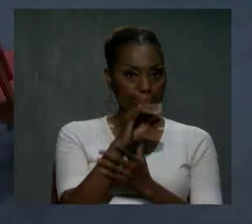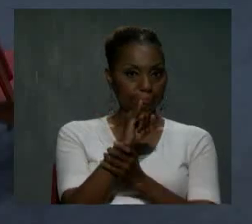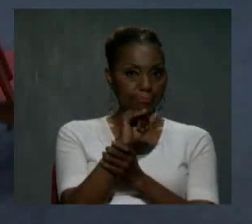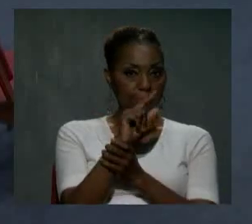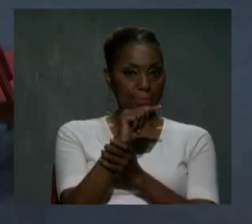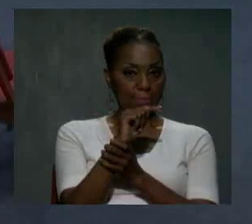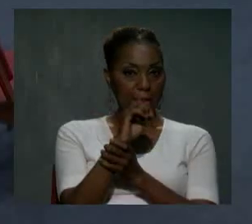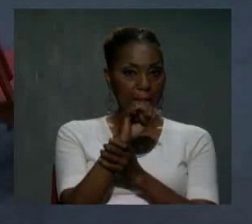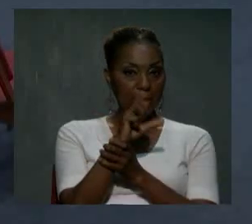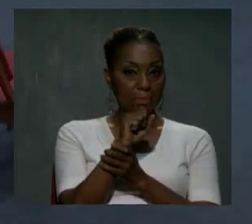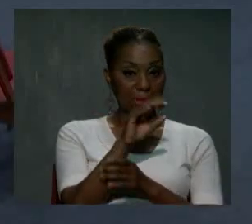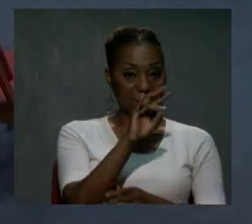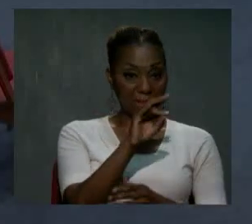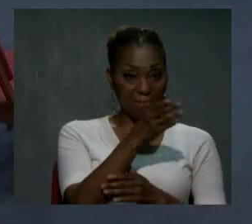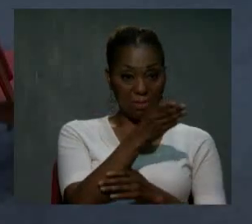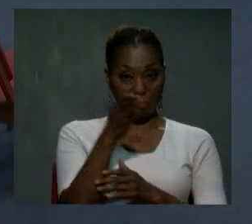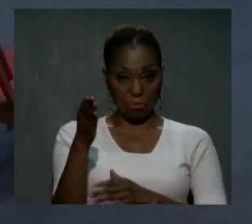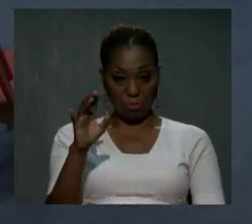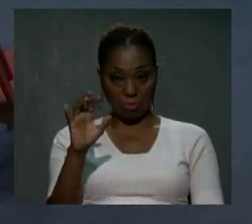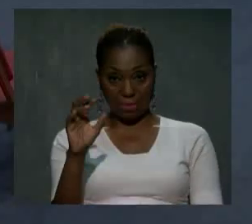Items 7 through 9.